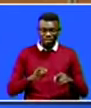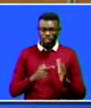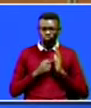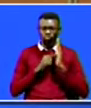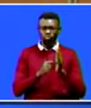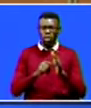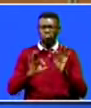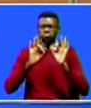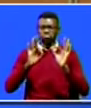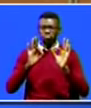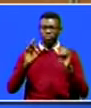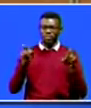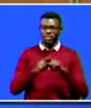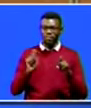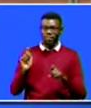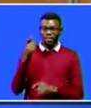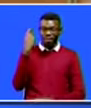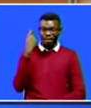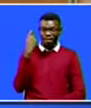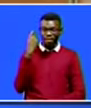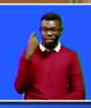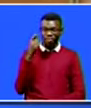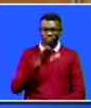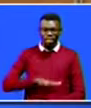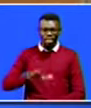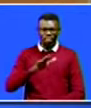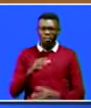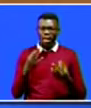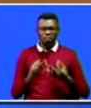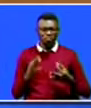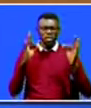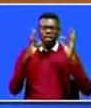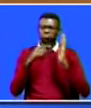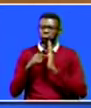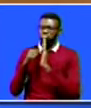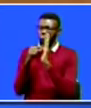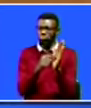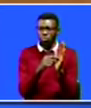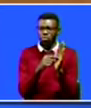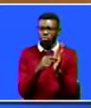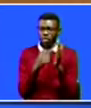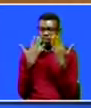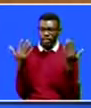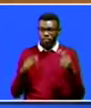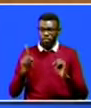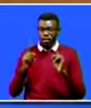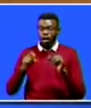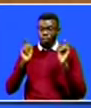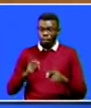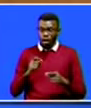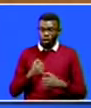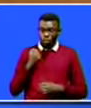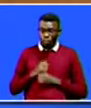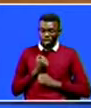exposition. And Kenya will be given free space to exhibit and showcase themselves. So they need to take advantage of